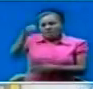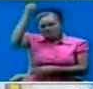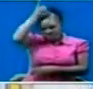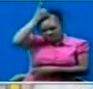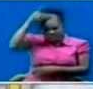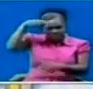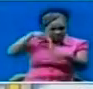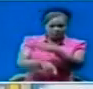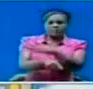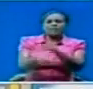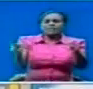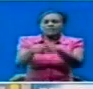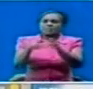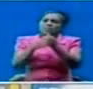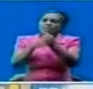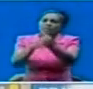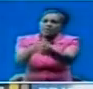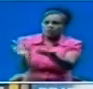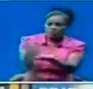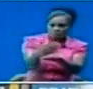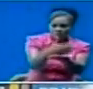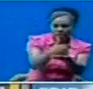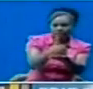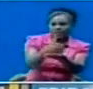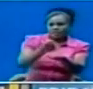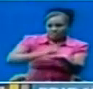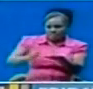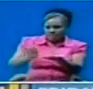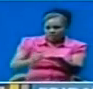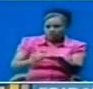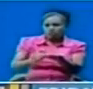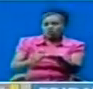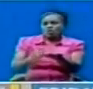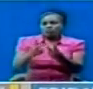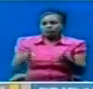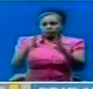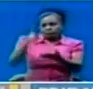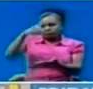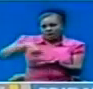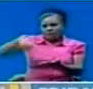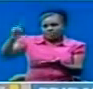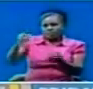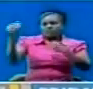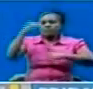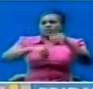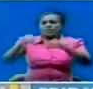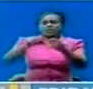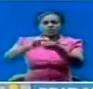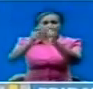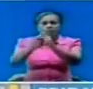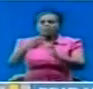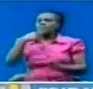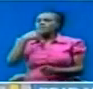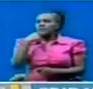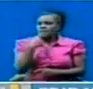grassroots, spearheading the push to collect 1 million signatures to validate the calls for a referendum. And we